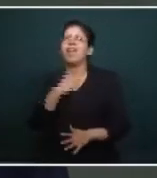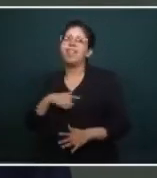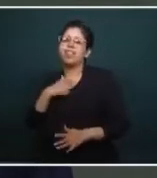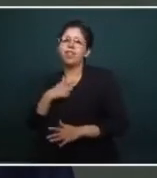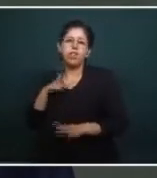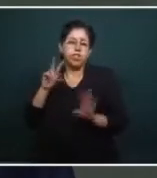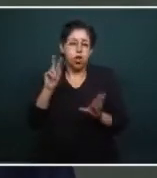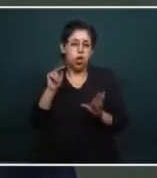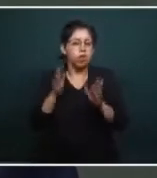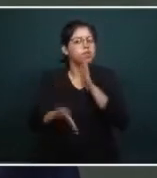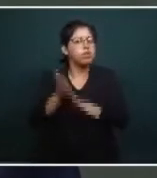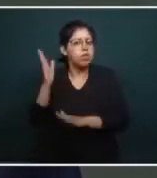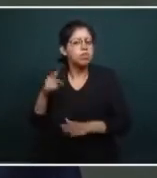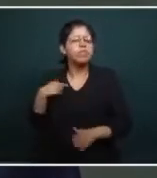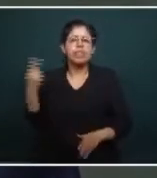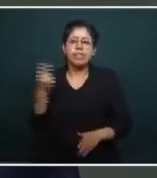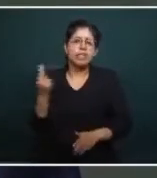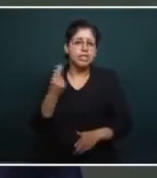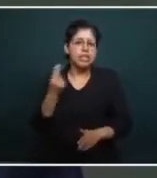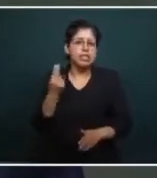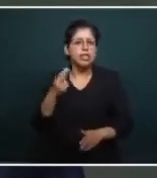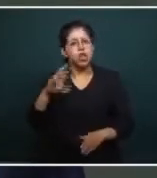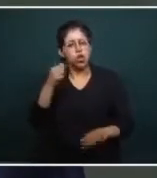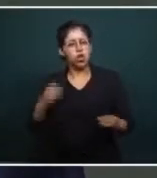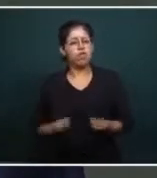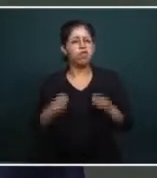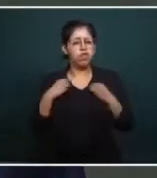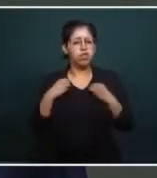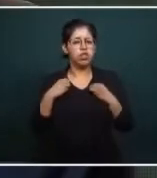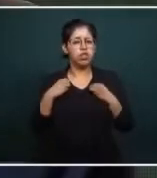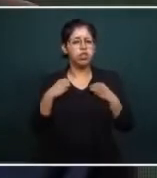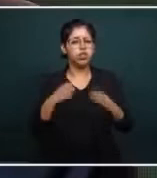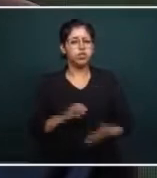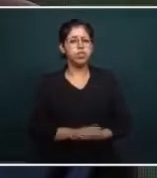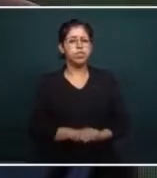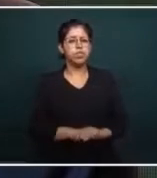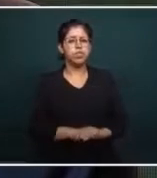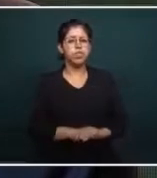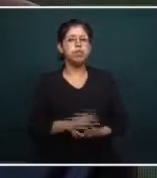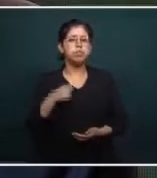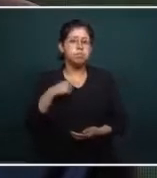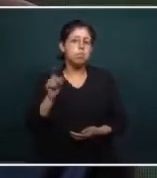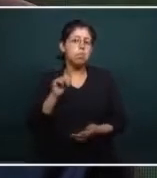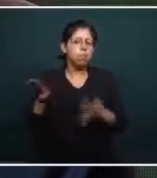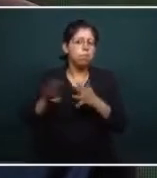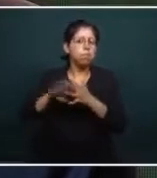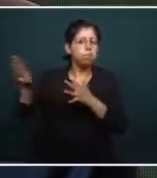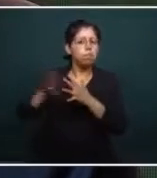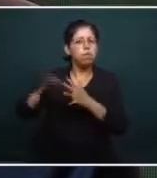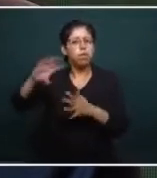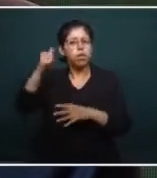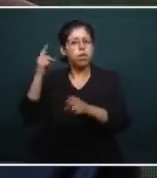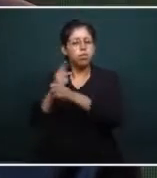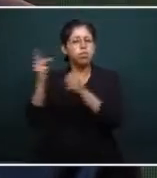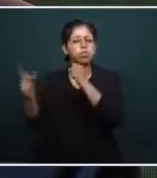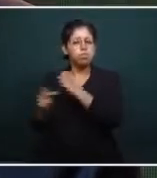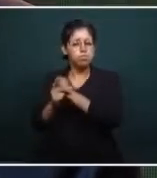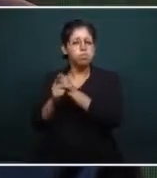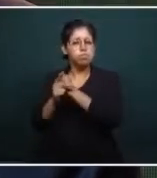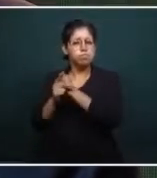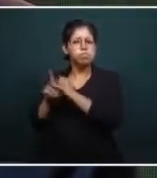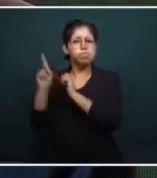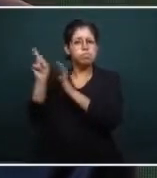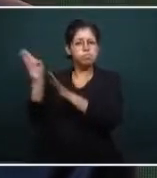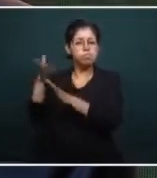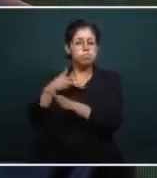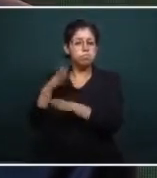want to. They do it out of necessity. Si mejoran las condiciones de vida, de And if trabajo the life en Centroamérica, en